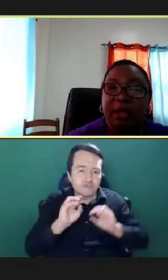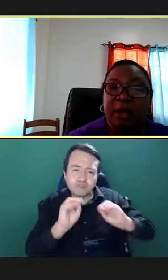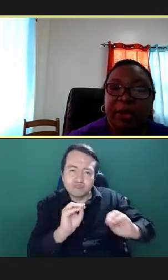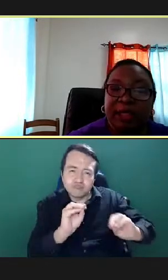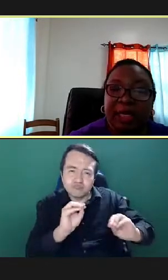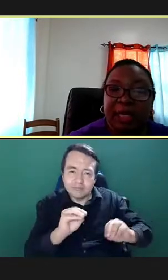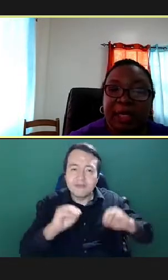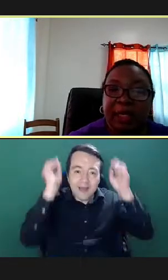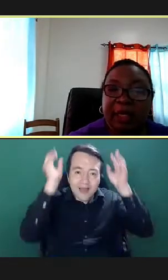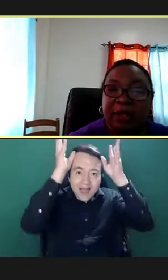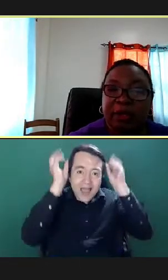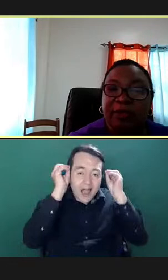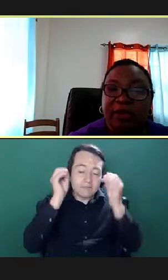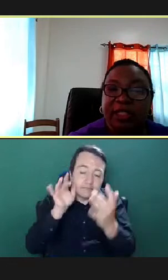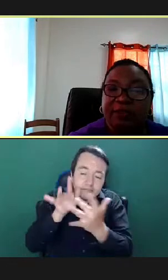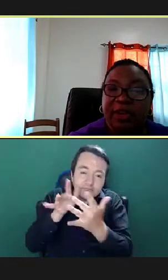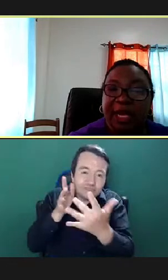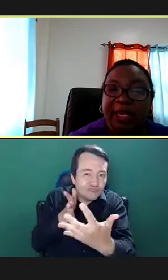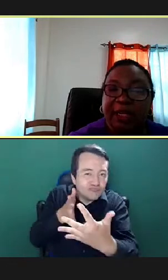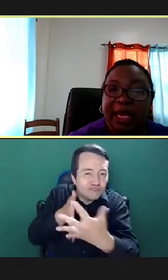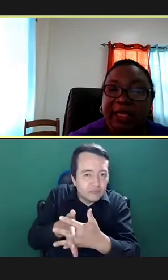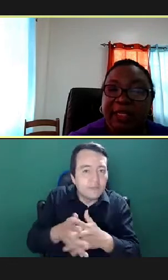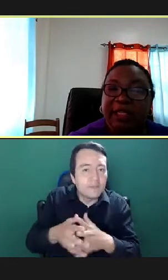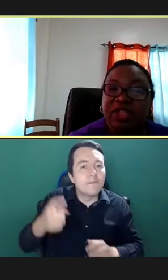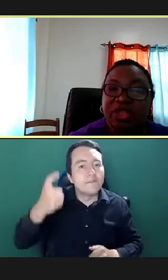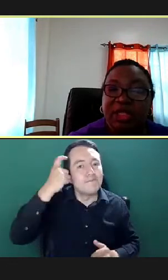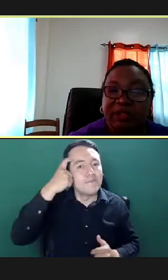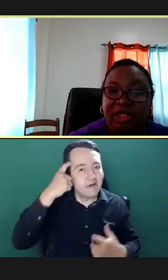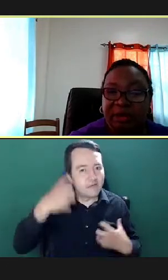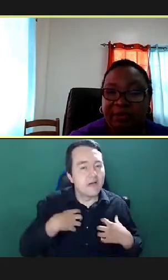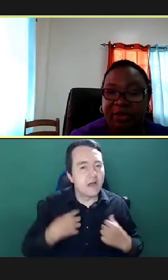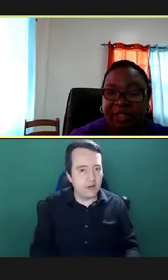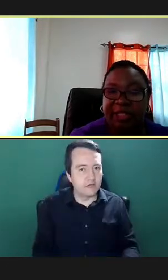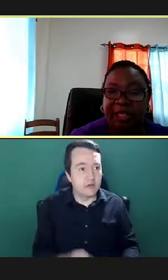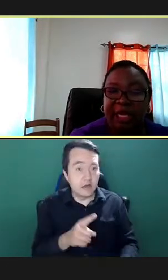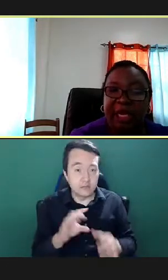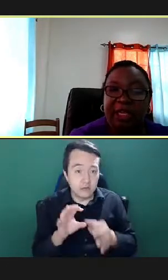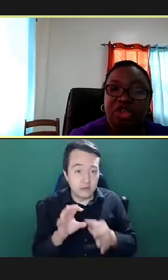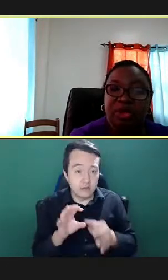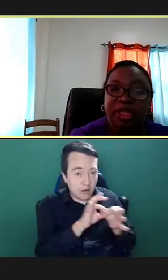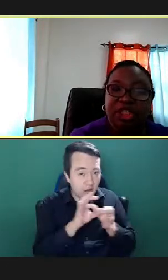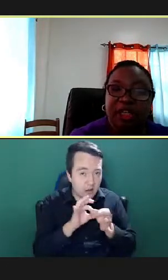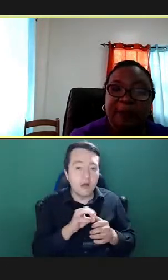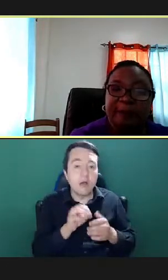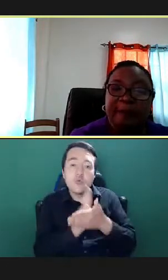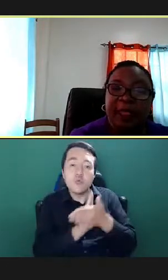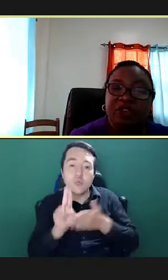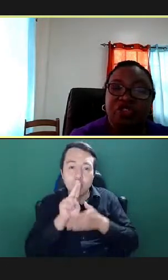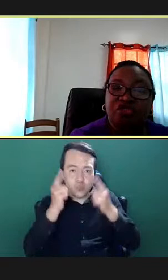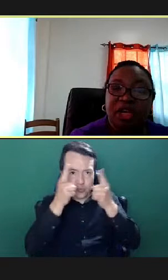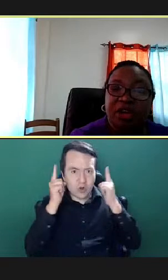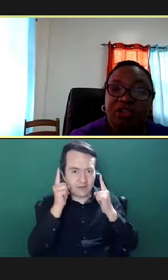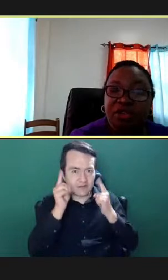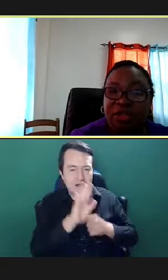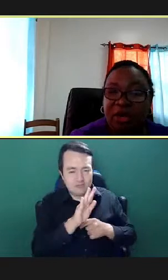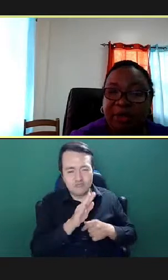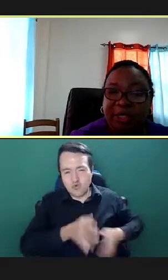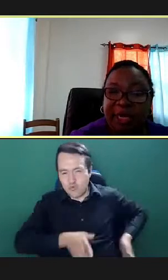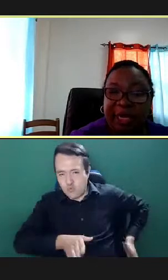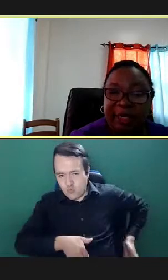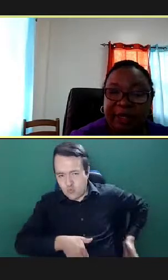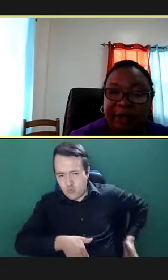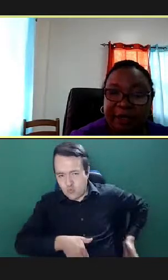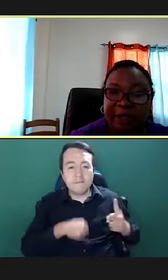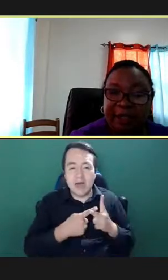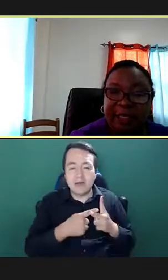collaboration with the University of Guyana and St. Joseph's University. The tuition is